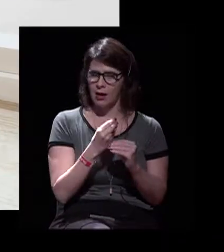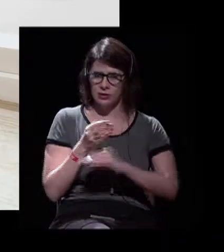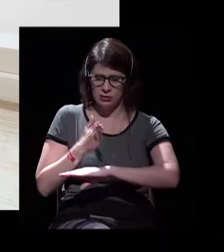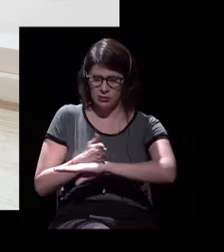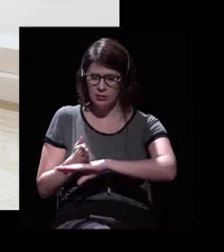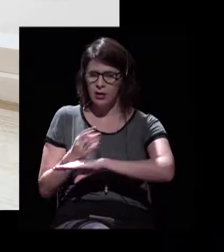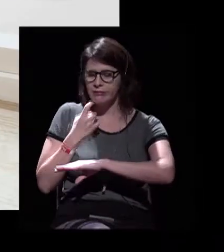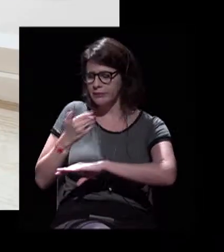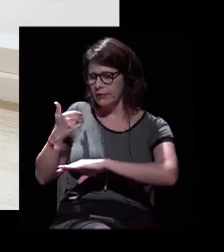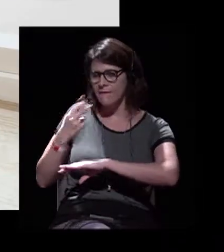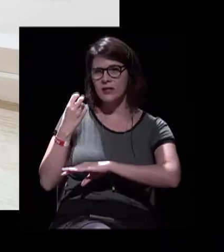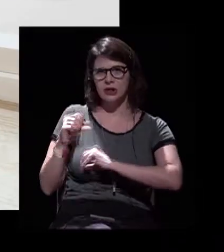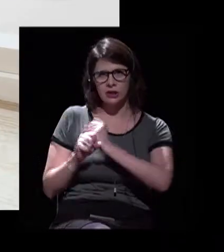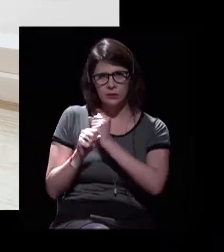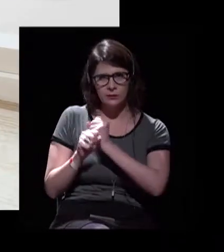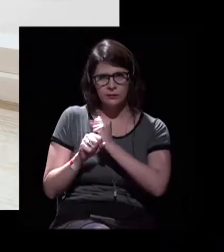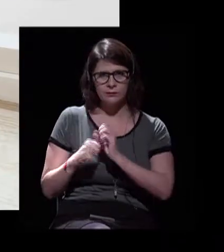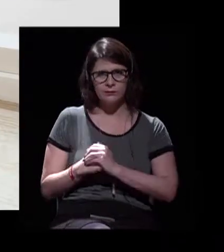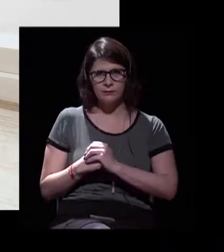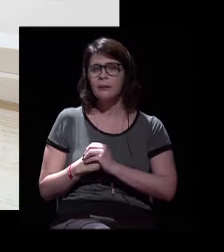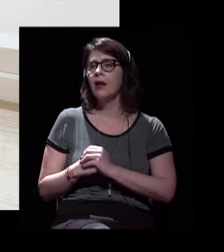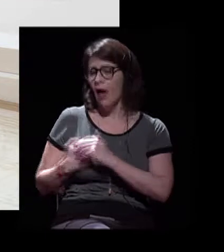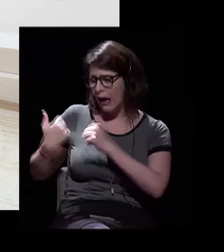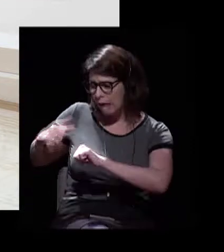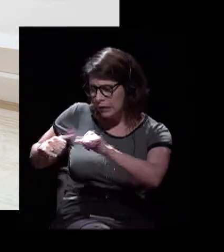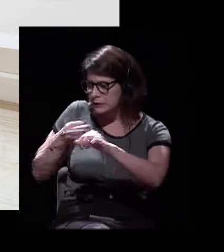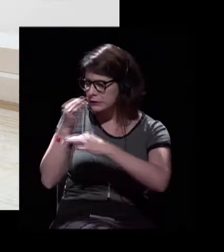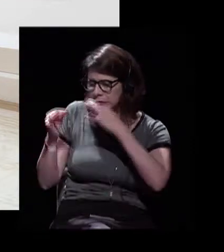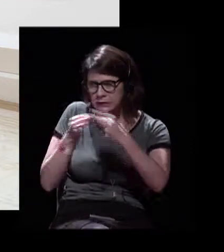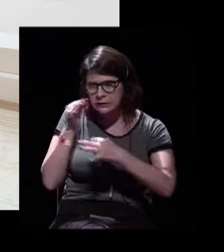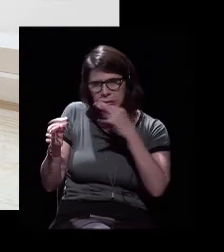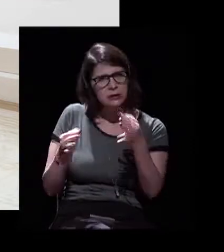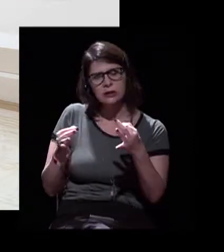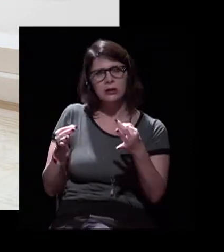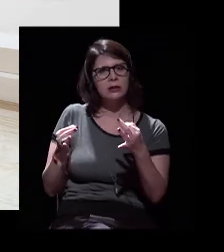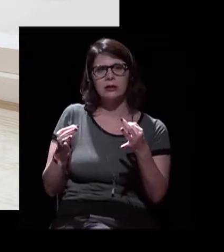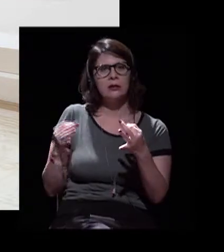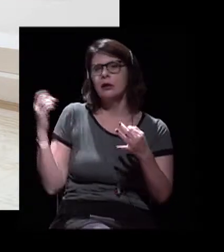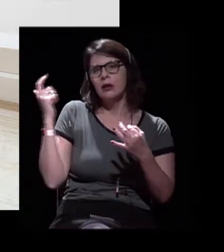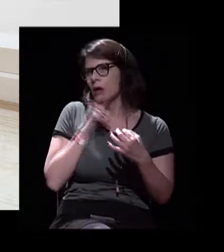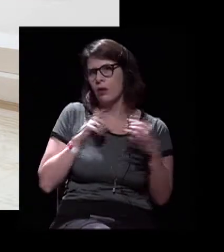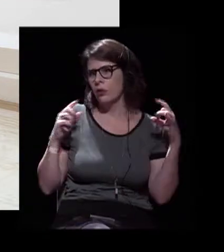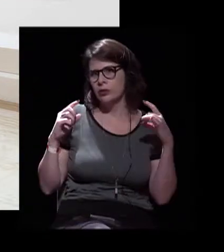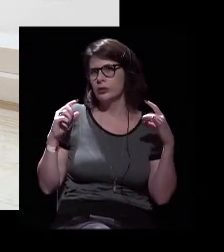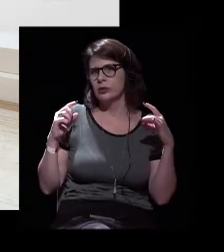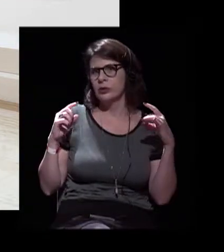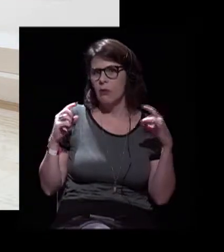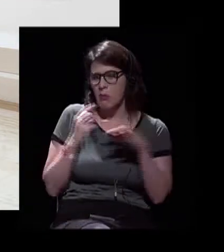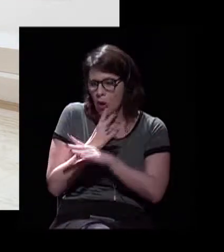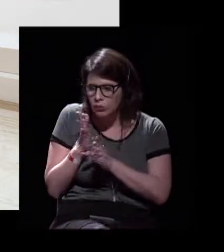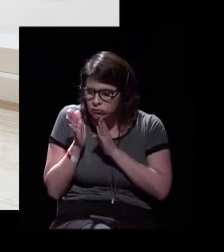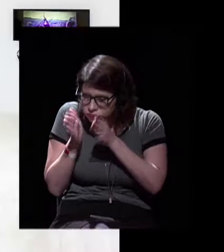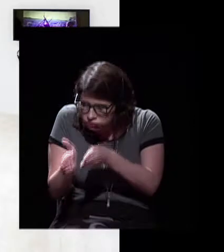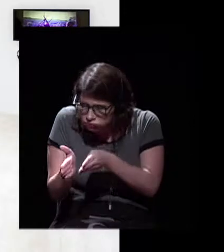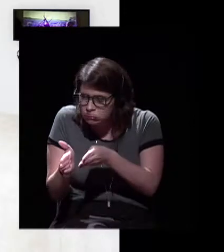Nevertheless, many of these critical reappraisals have not specifically addressed the role of underdevelopment and the agenda to